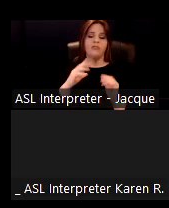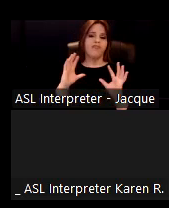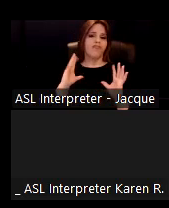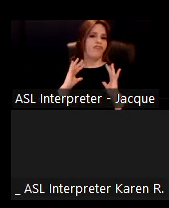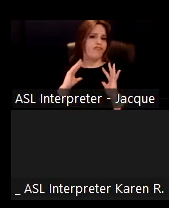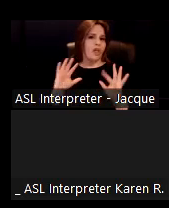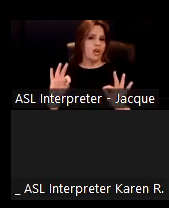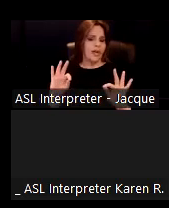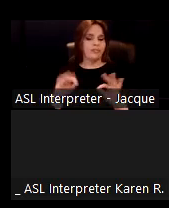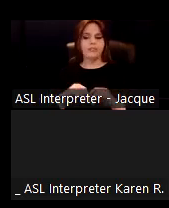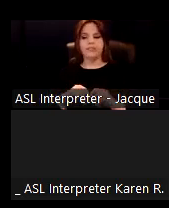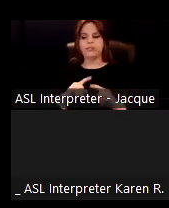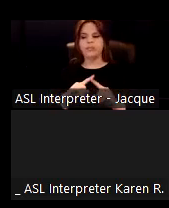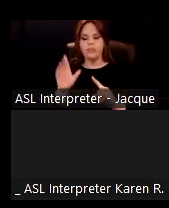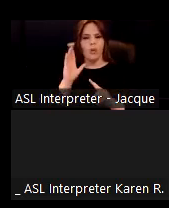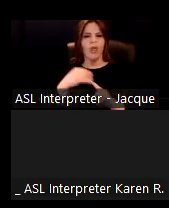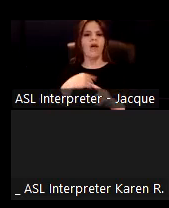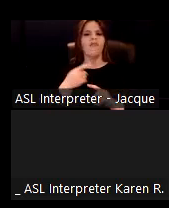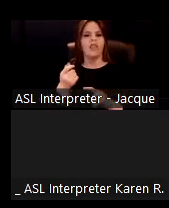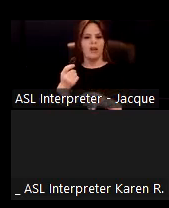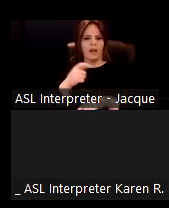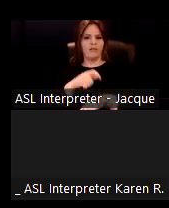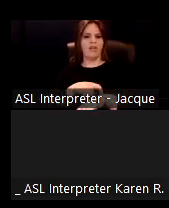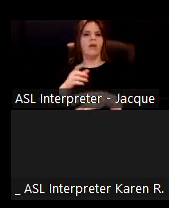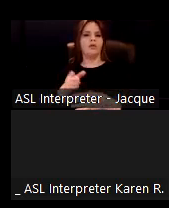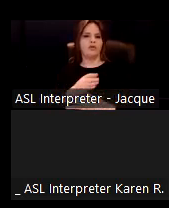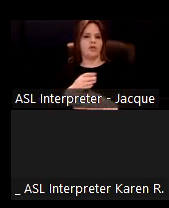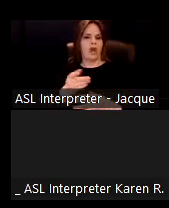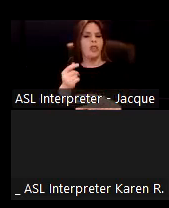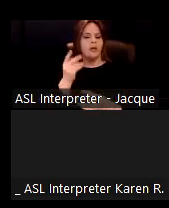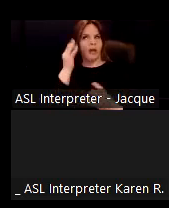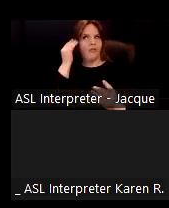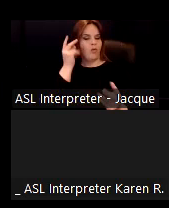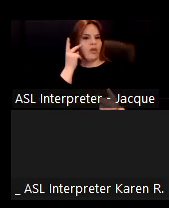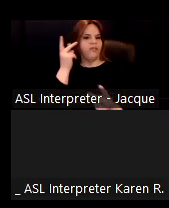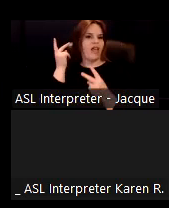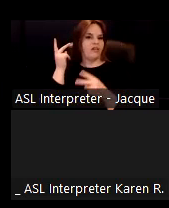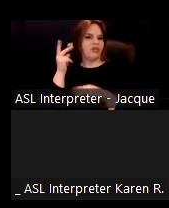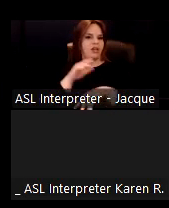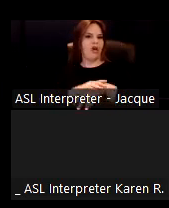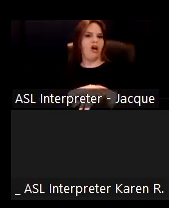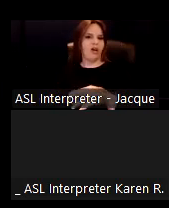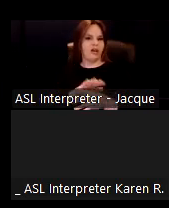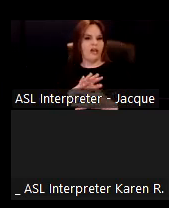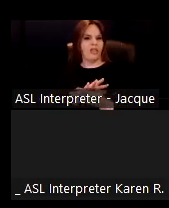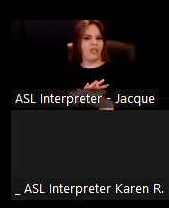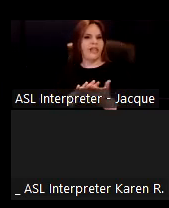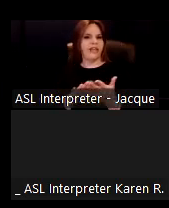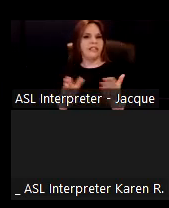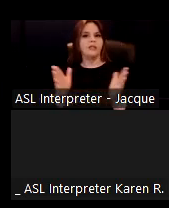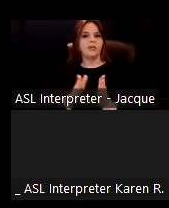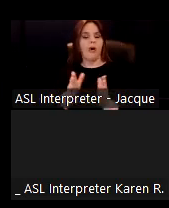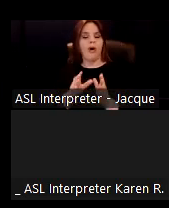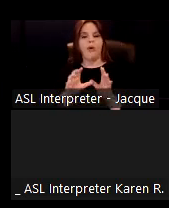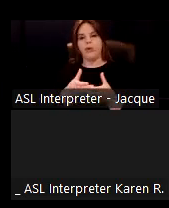But we'll also have a little bit of time to share a bit of reflection on these small group